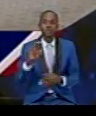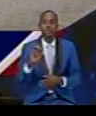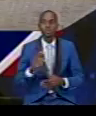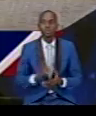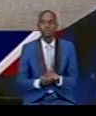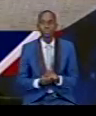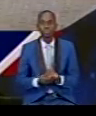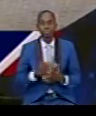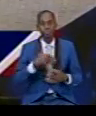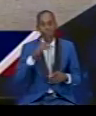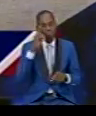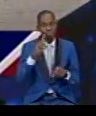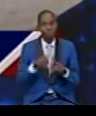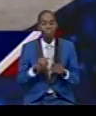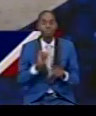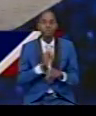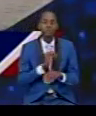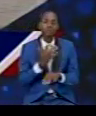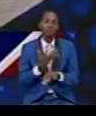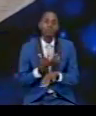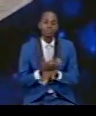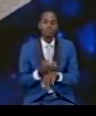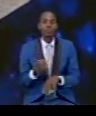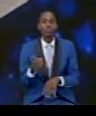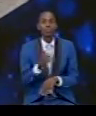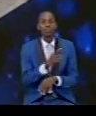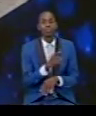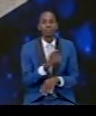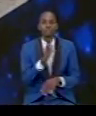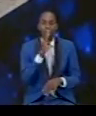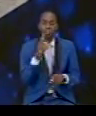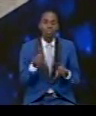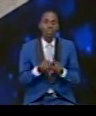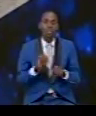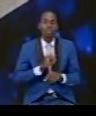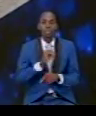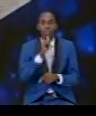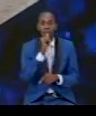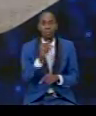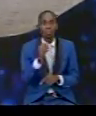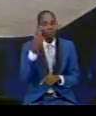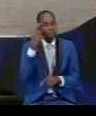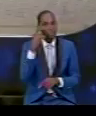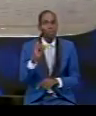I beseech you be as I am for I am